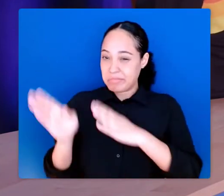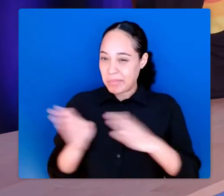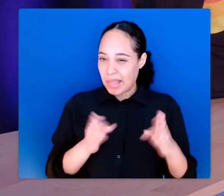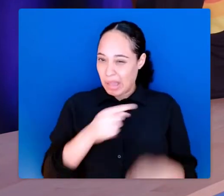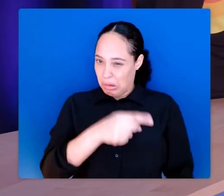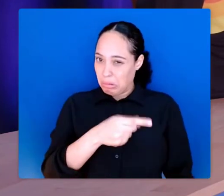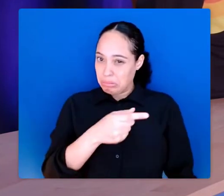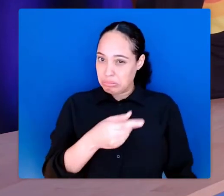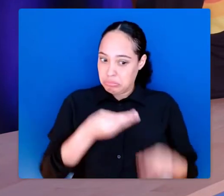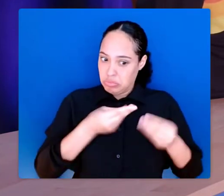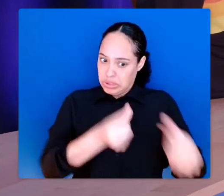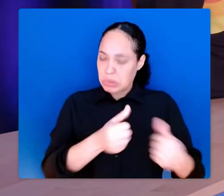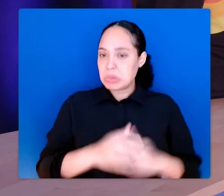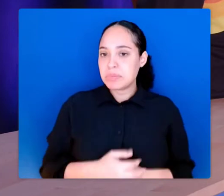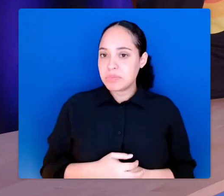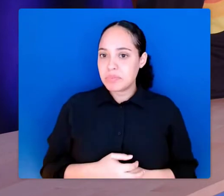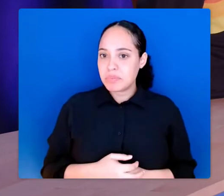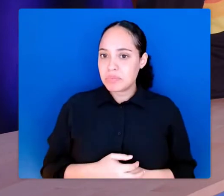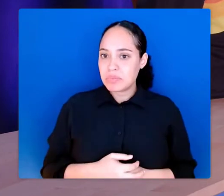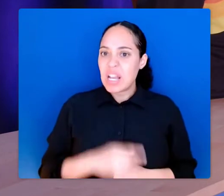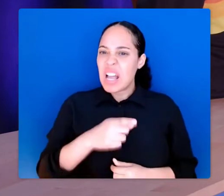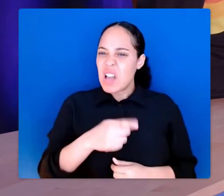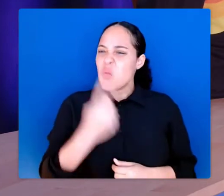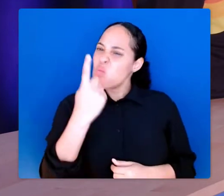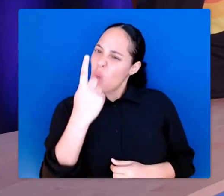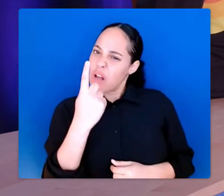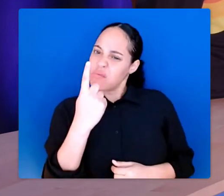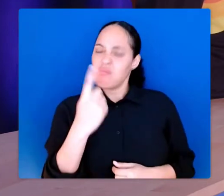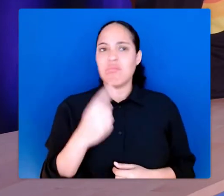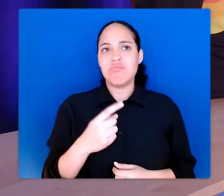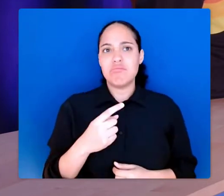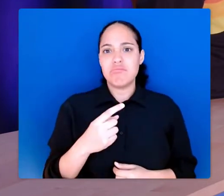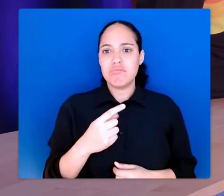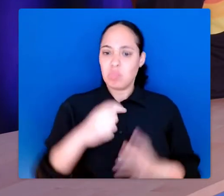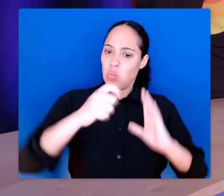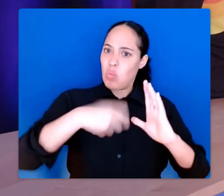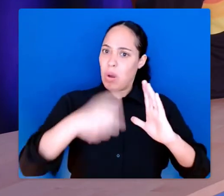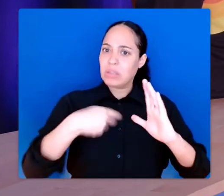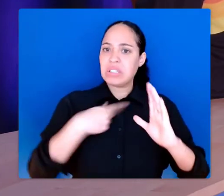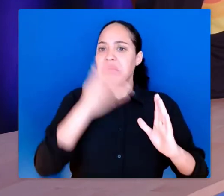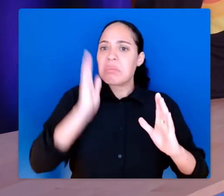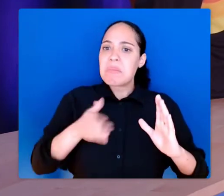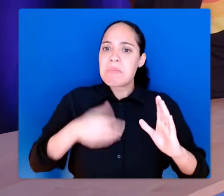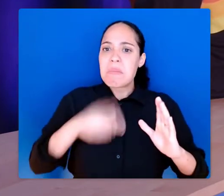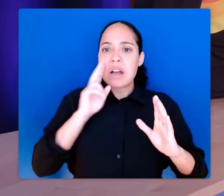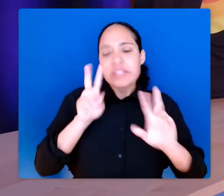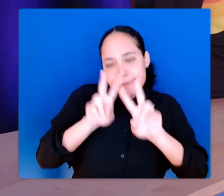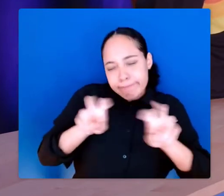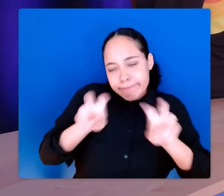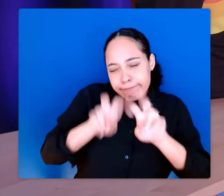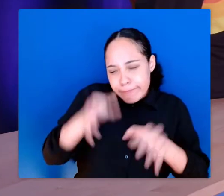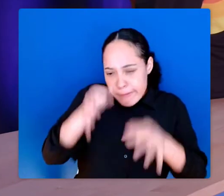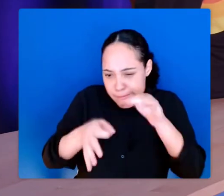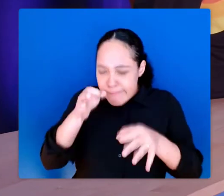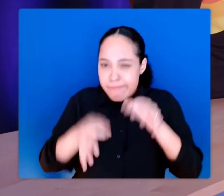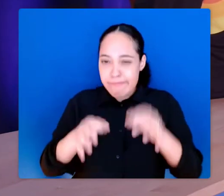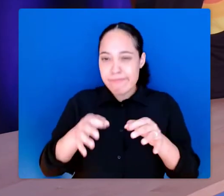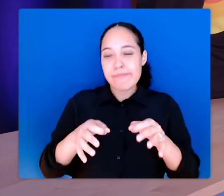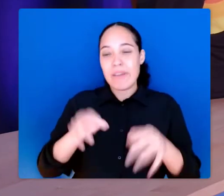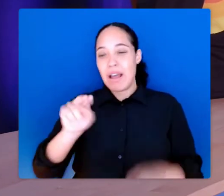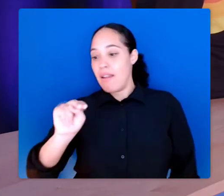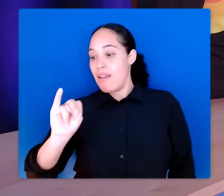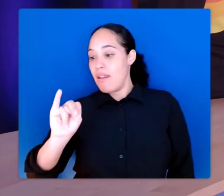them directly, right? Or many of them suffer from a bit of language translation issues. So then